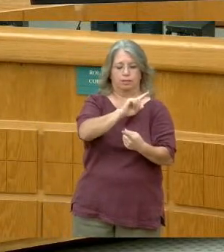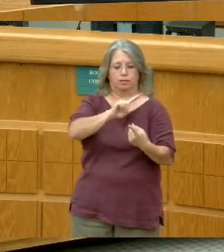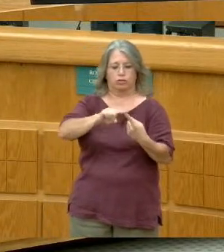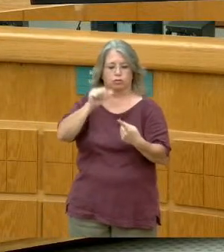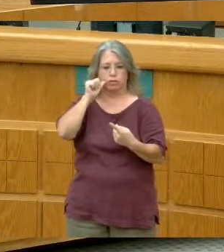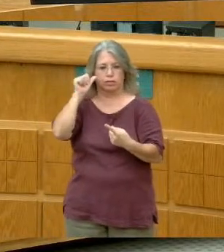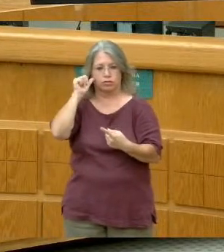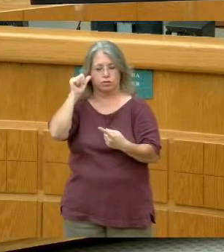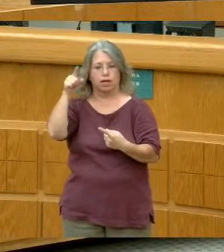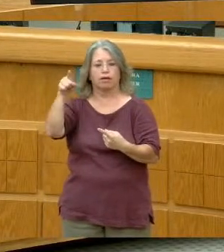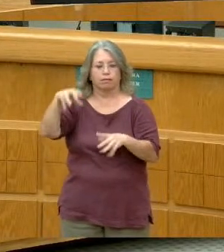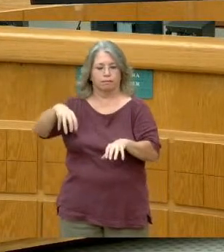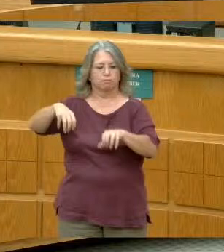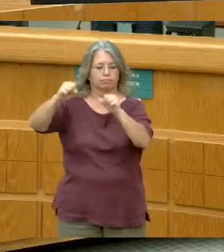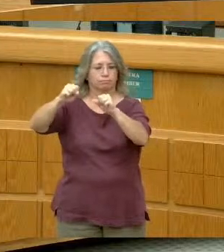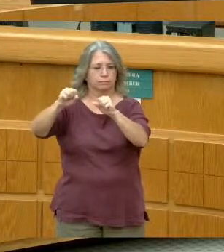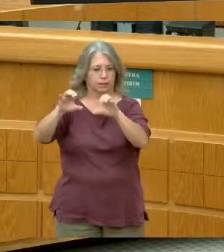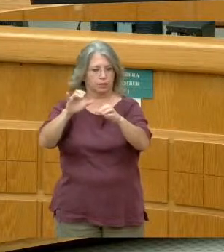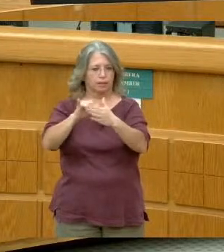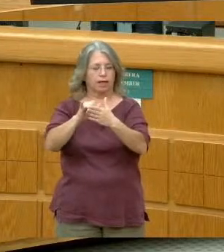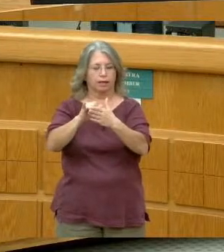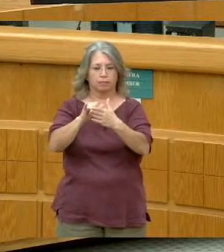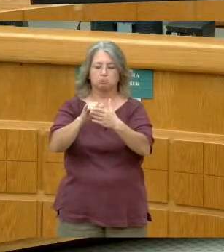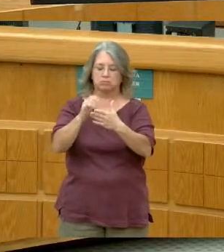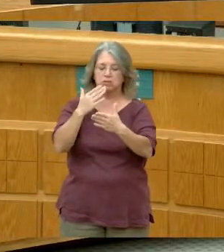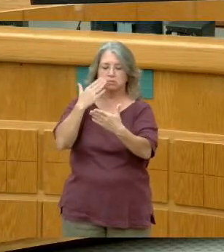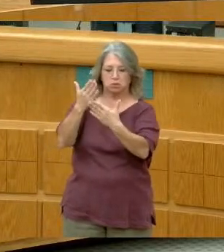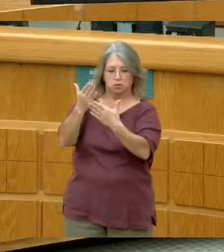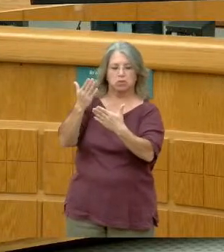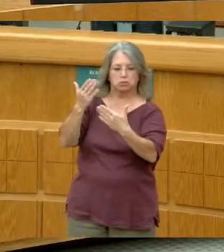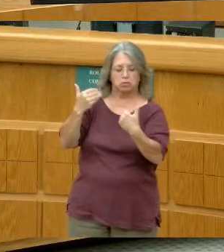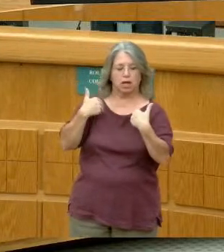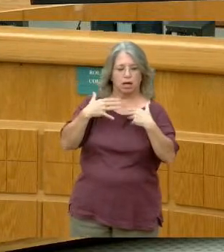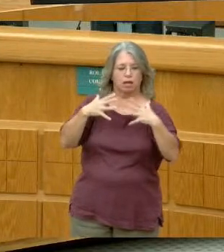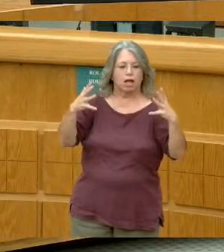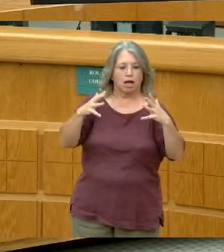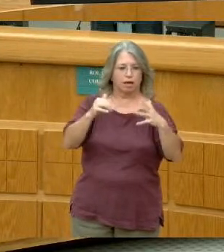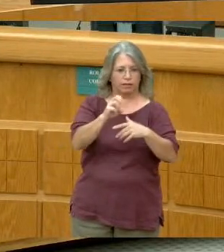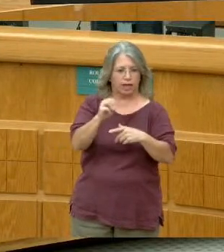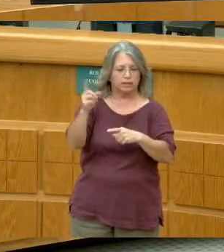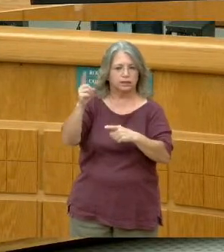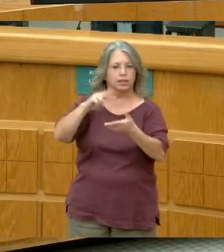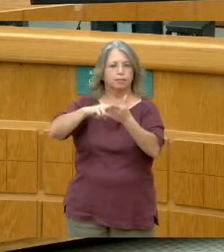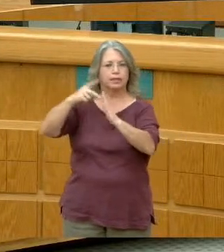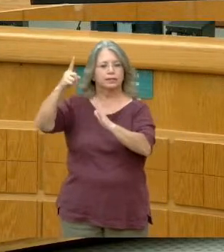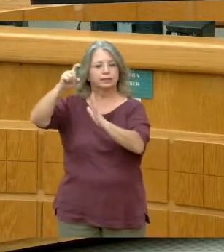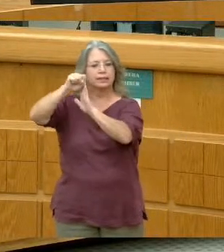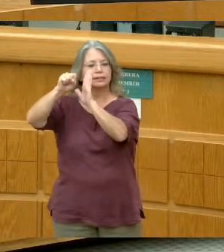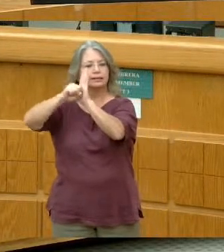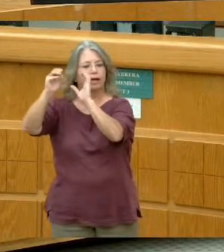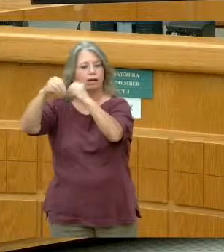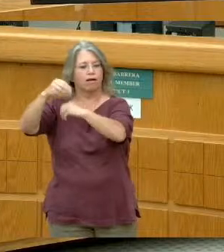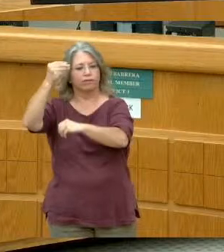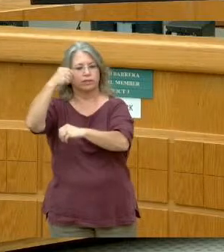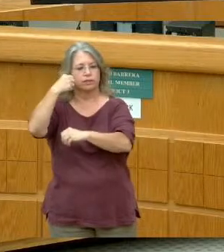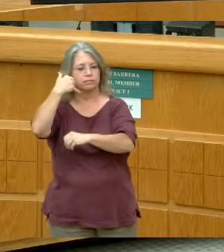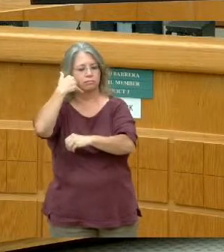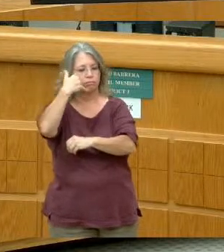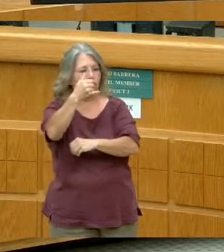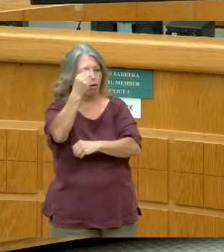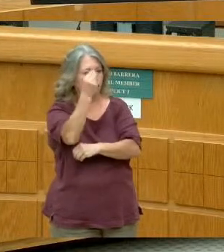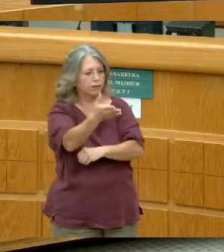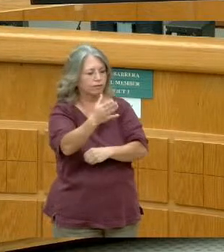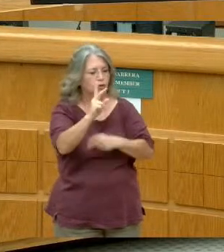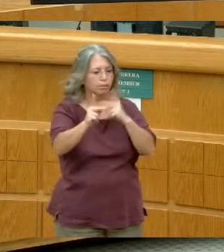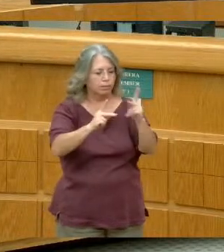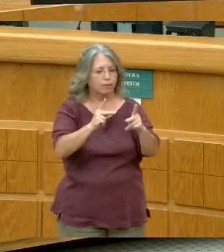did that, and that's good because we had a lot of cases to manage. That means they called people and said, you tested positive, and they talked to them about